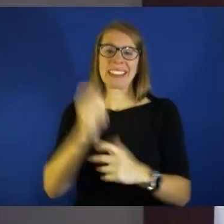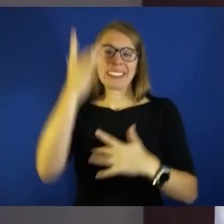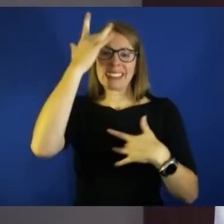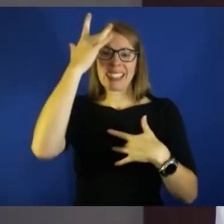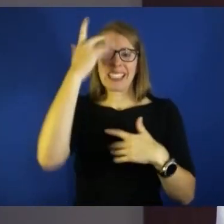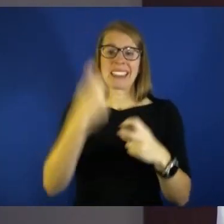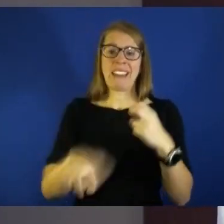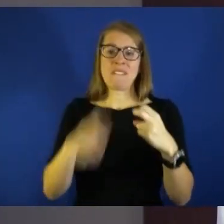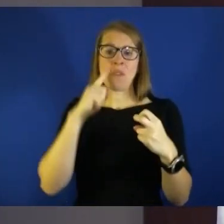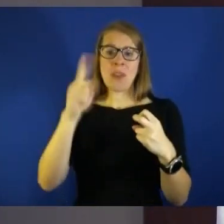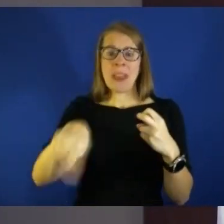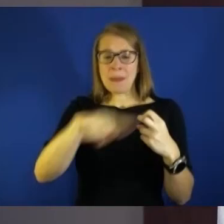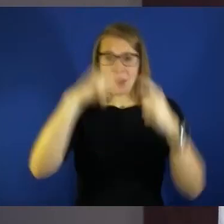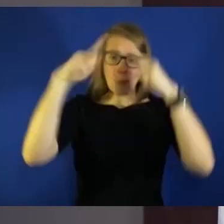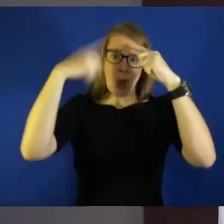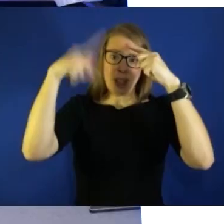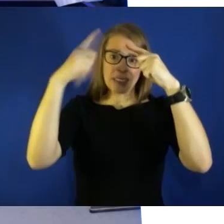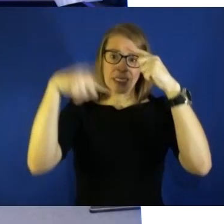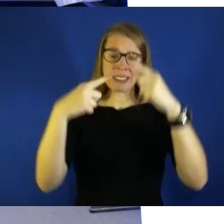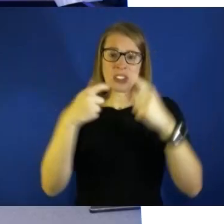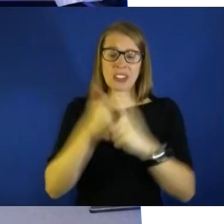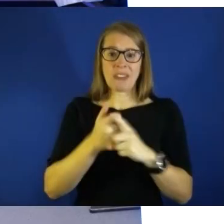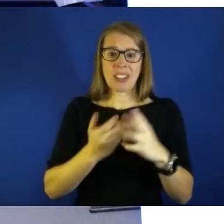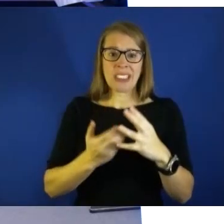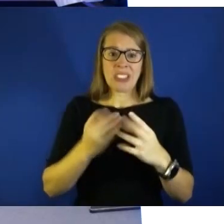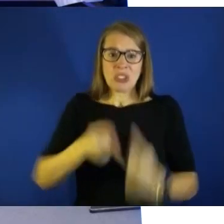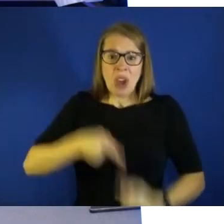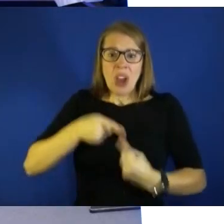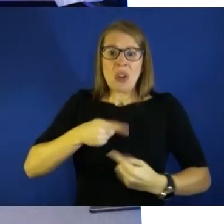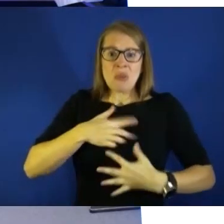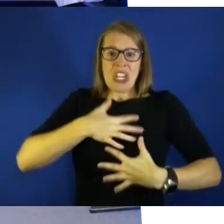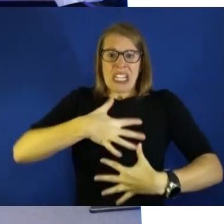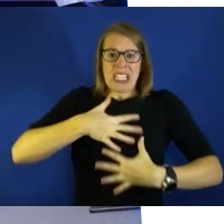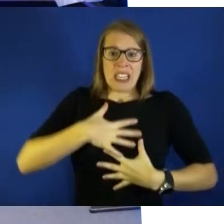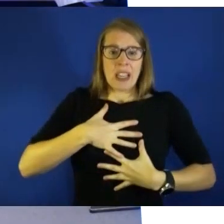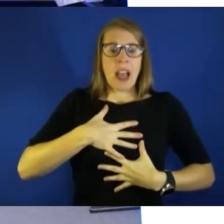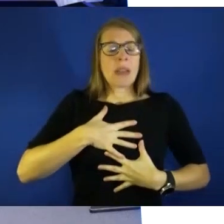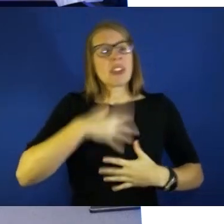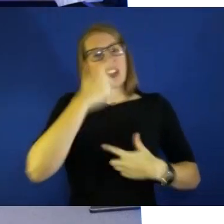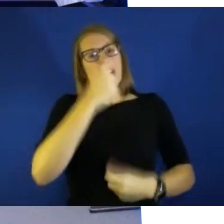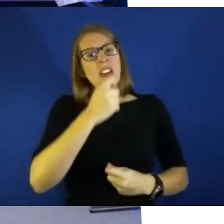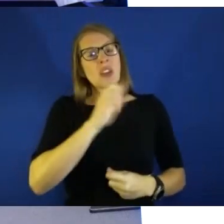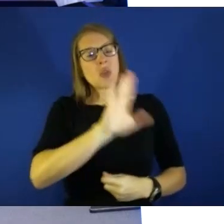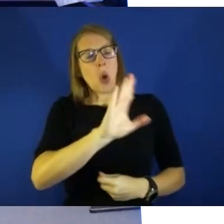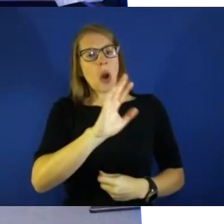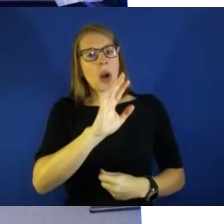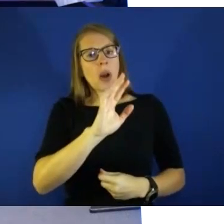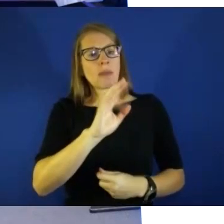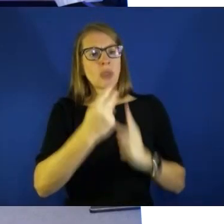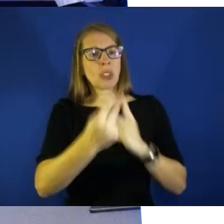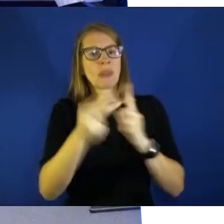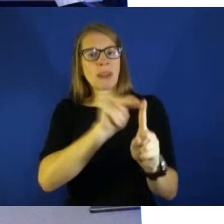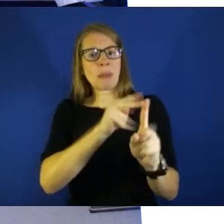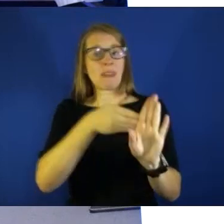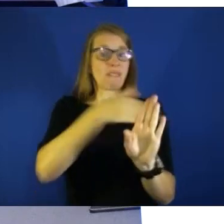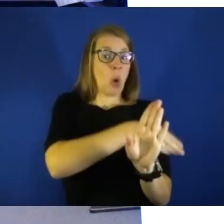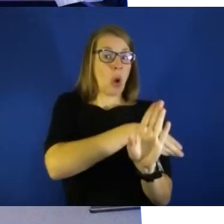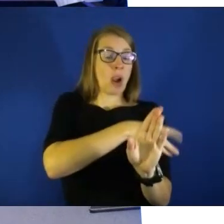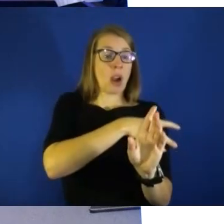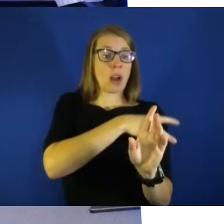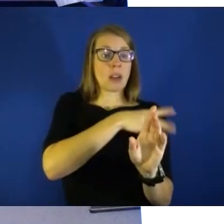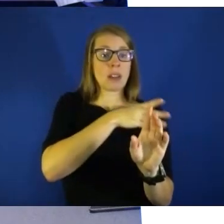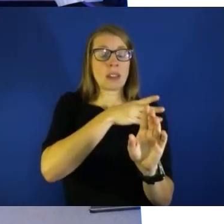think through as you're struggling to breathe. Sure, I'm just always interested to hear your perspective from the before and then the after, what patients are